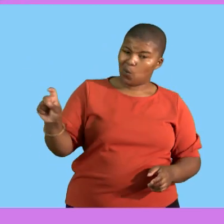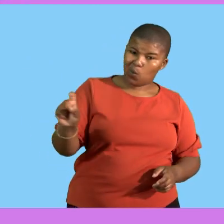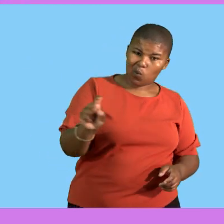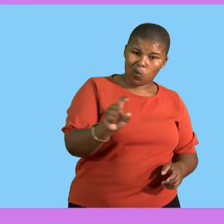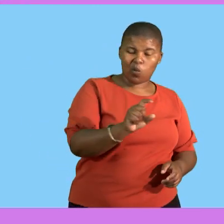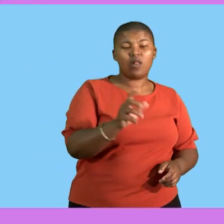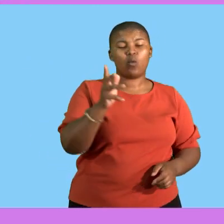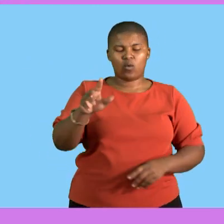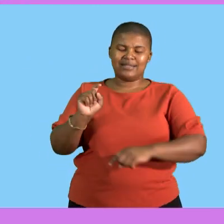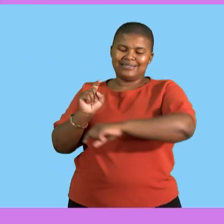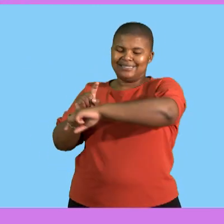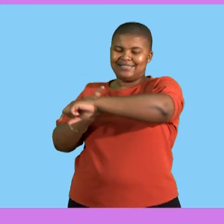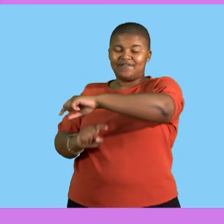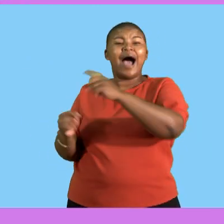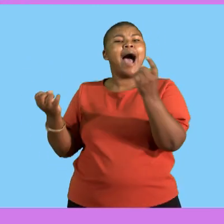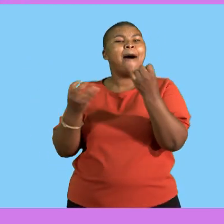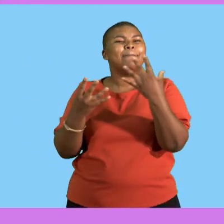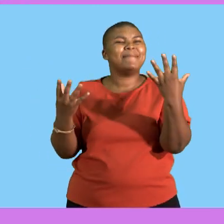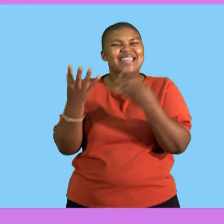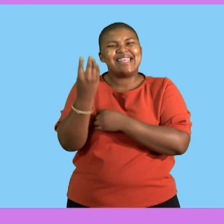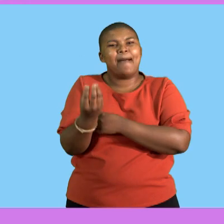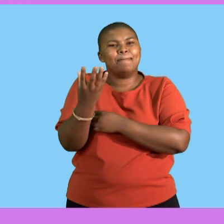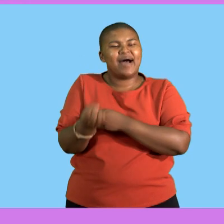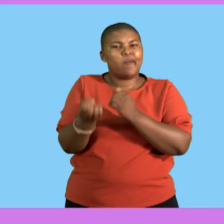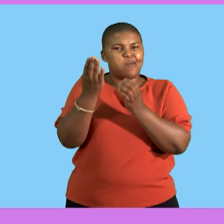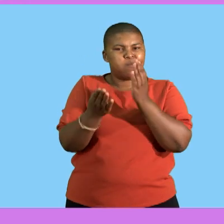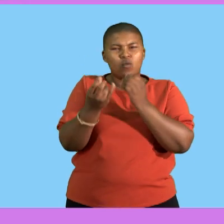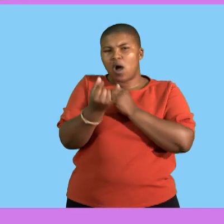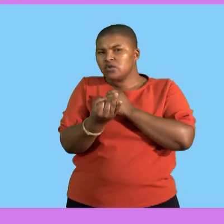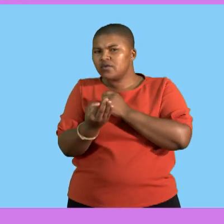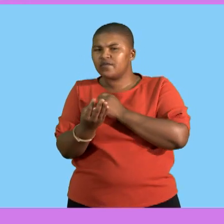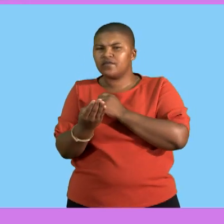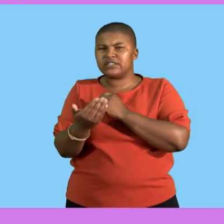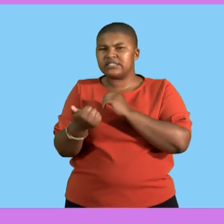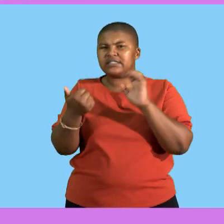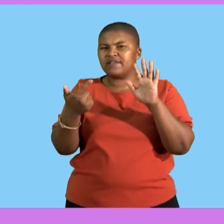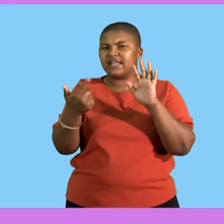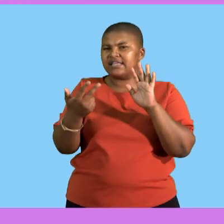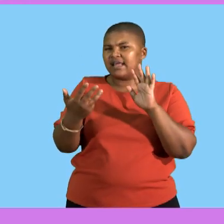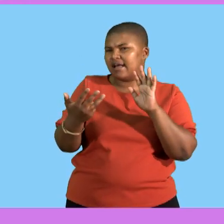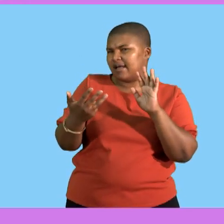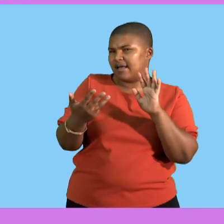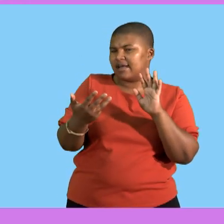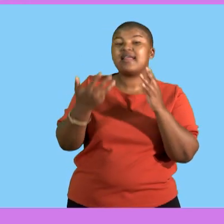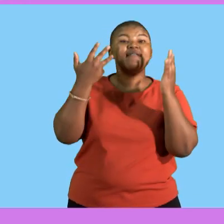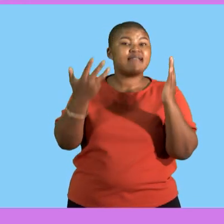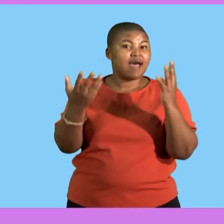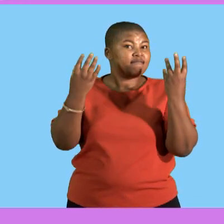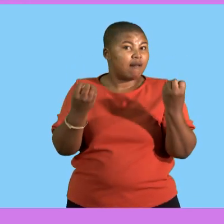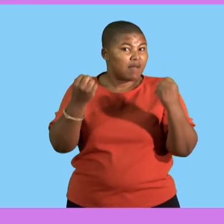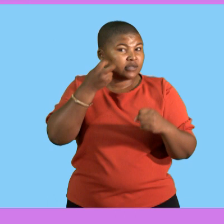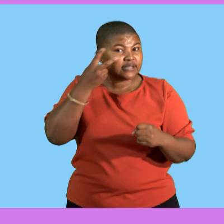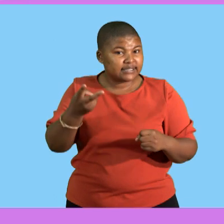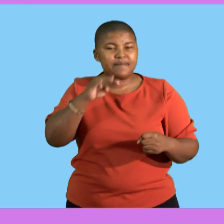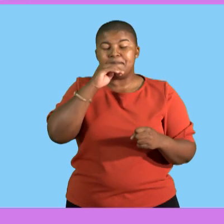divided by the total number of these values. So we have 1, 2, 3, 4, 5, 6, 7, 8, 9. So this will